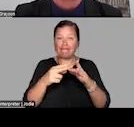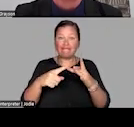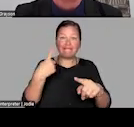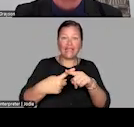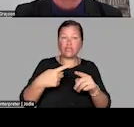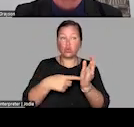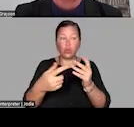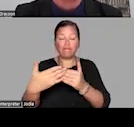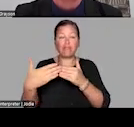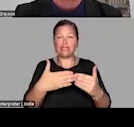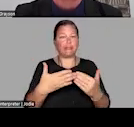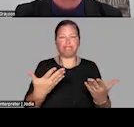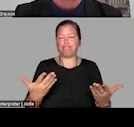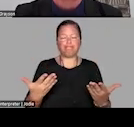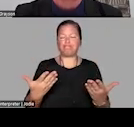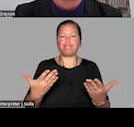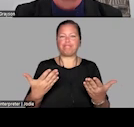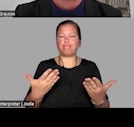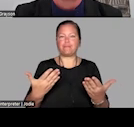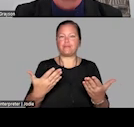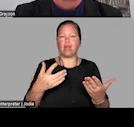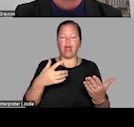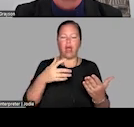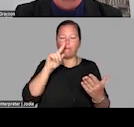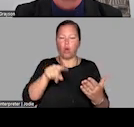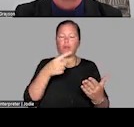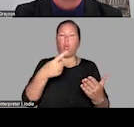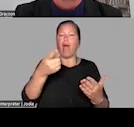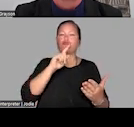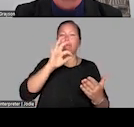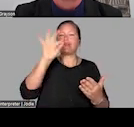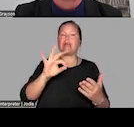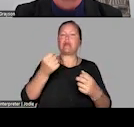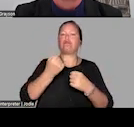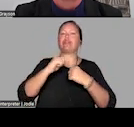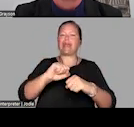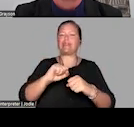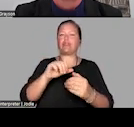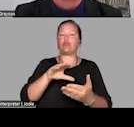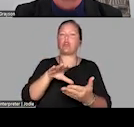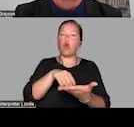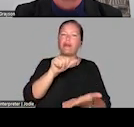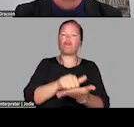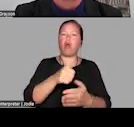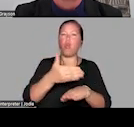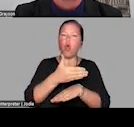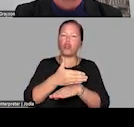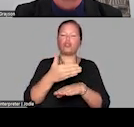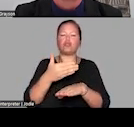fix or techniques can 100% protect the copyright works and other kind